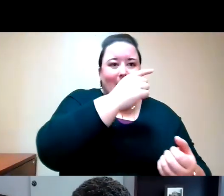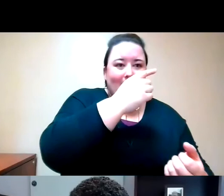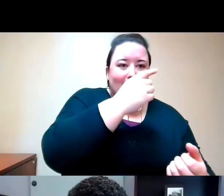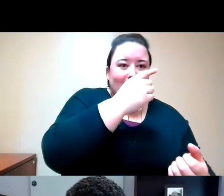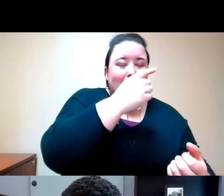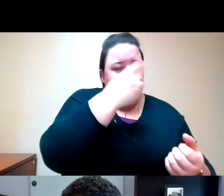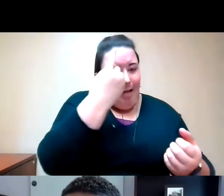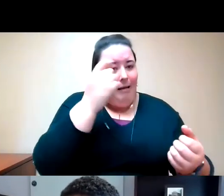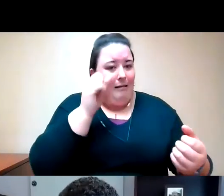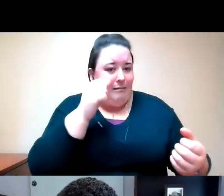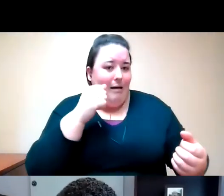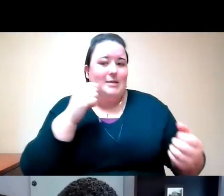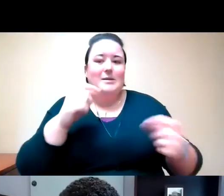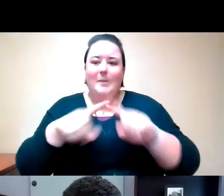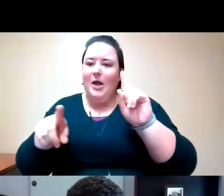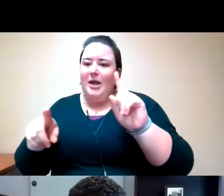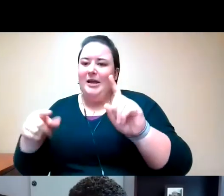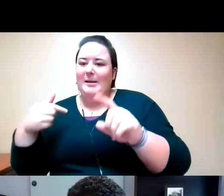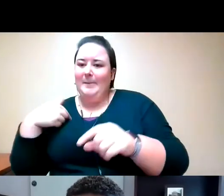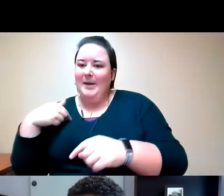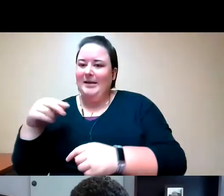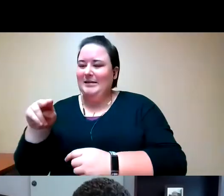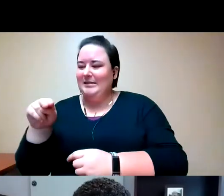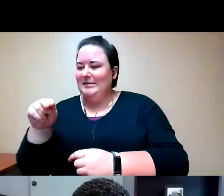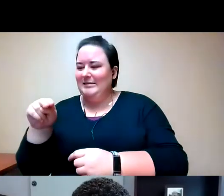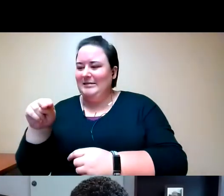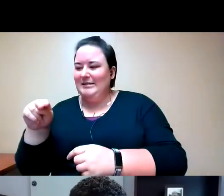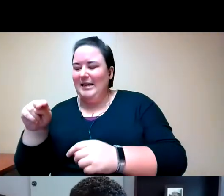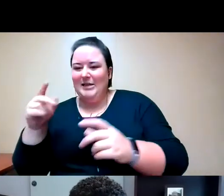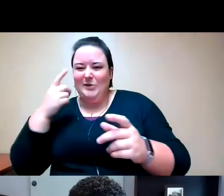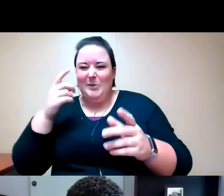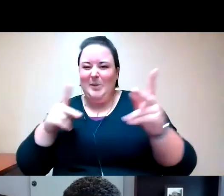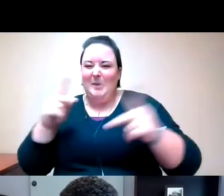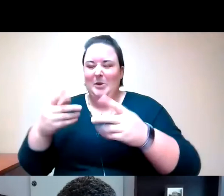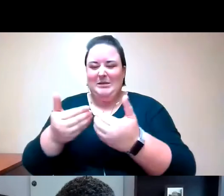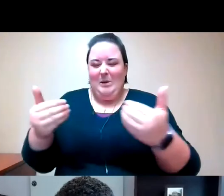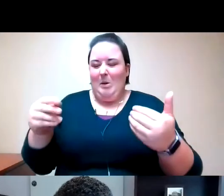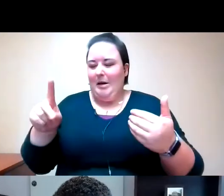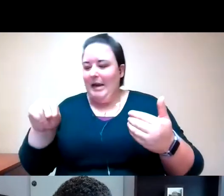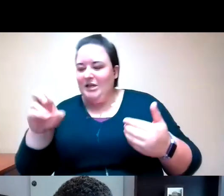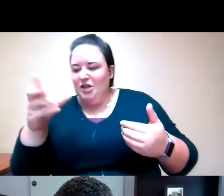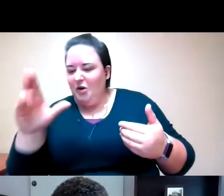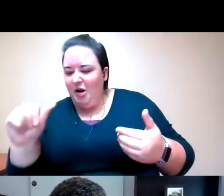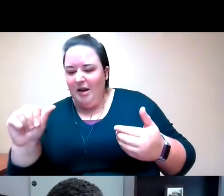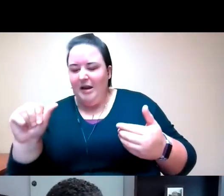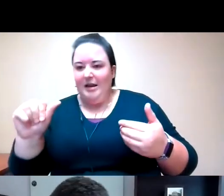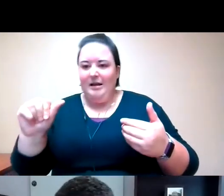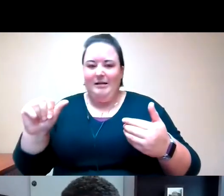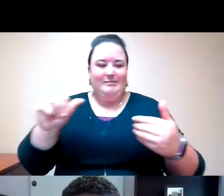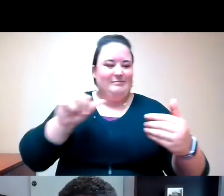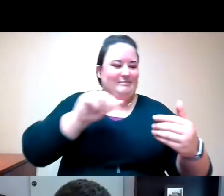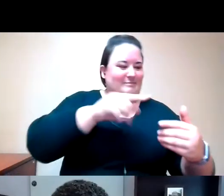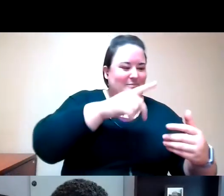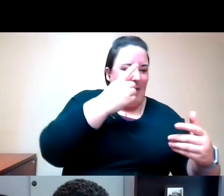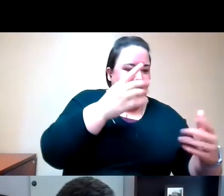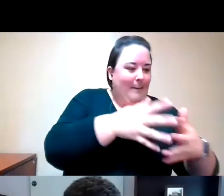African Americans that I think I benefit from in a way that my Black American colleagues don't. I have the privilege of having